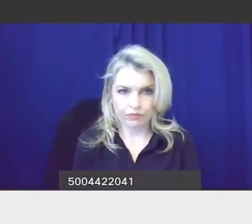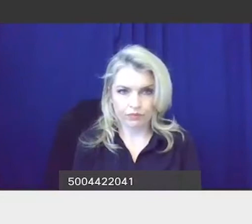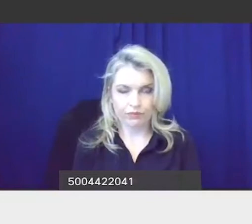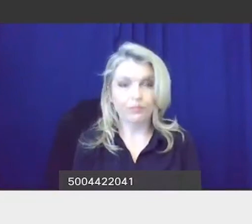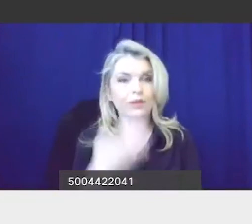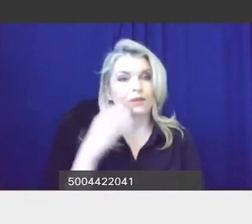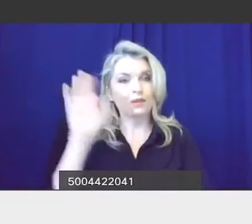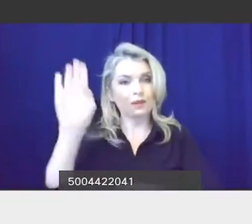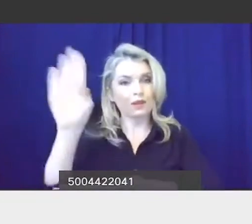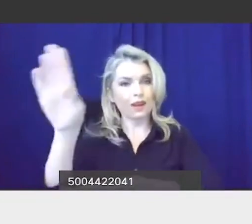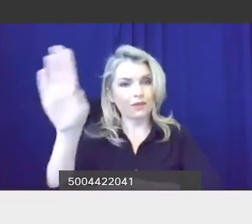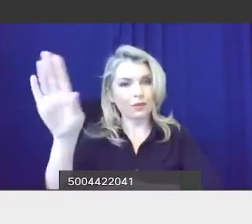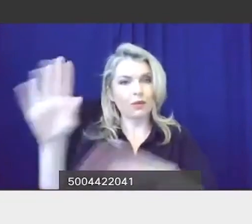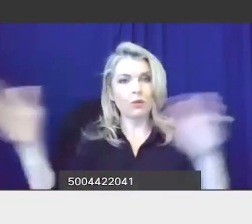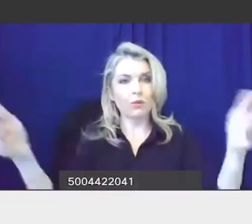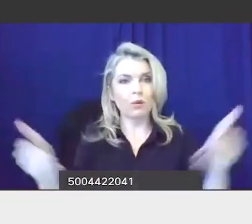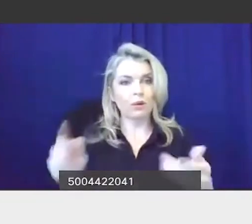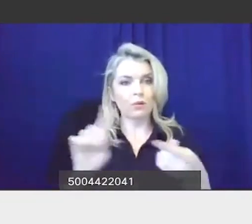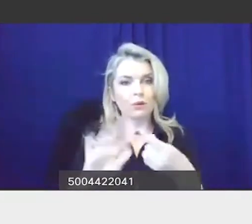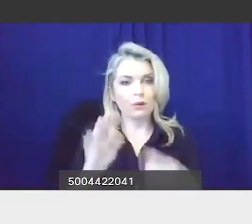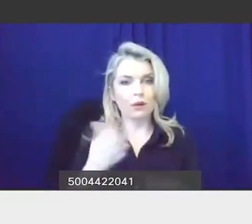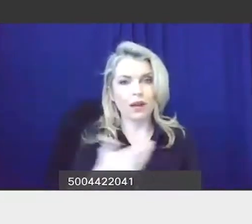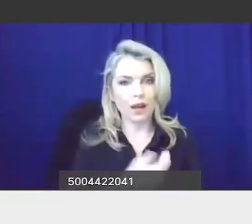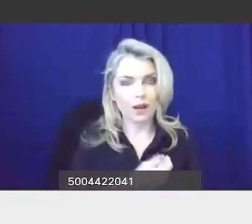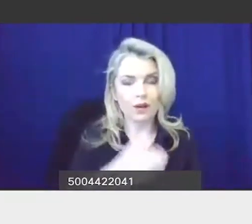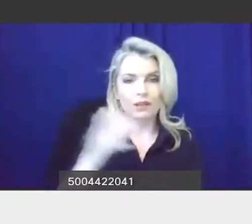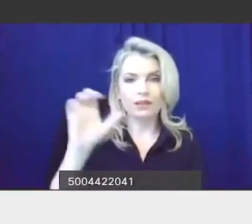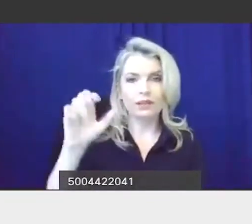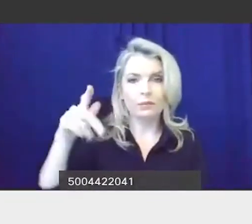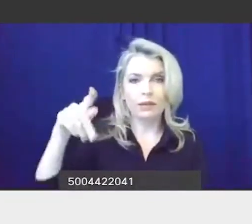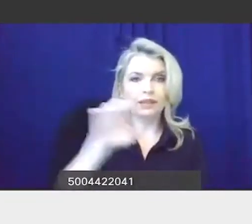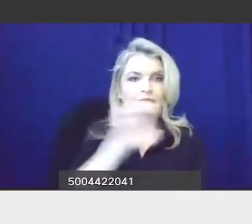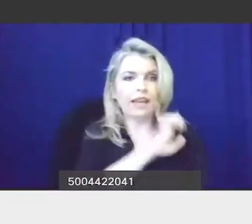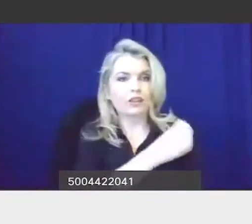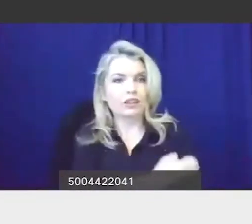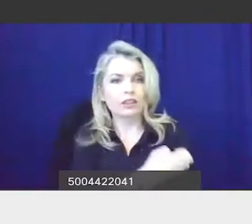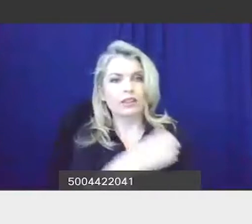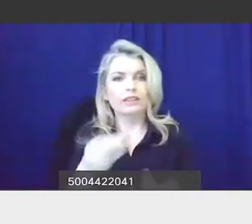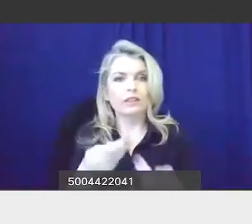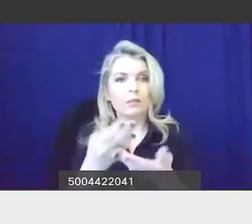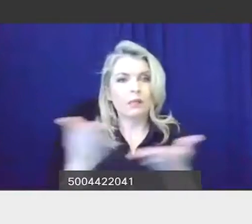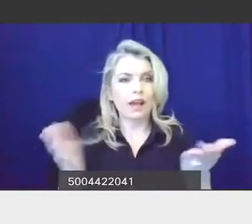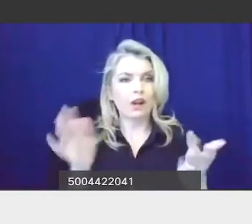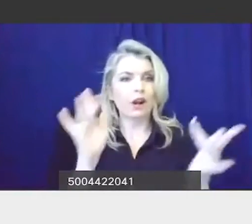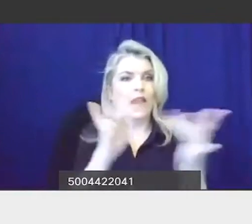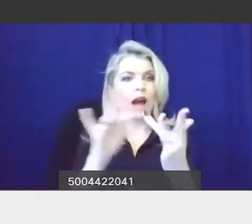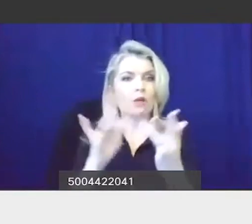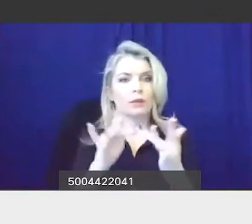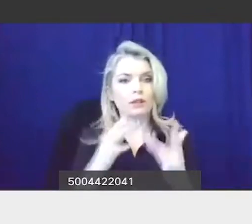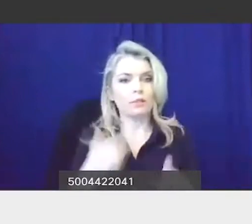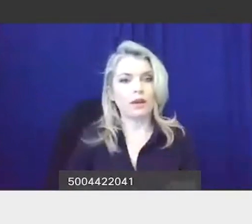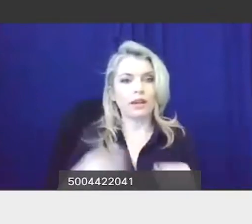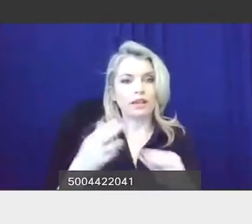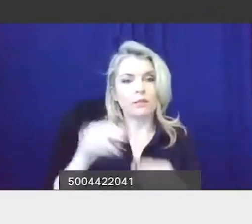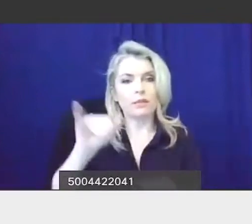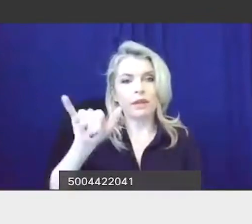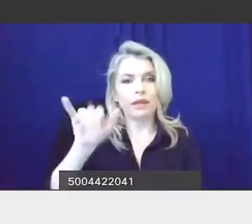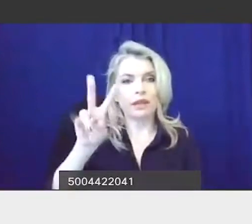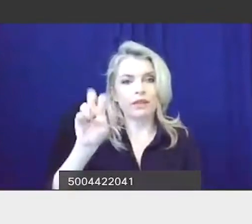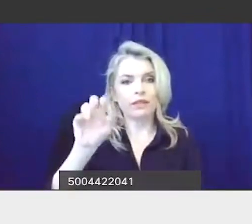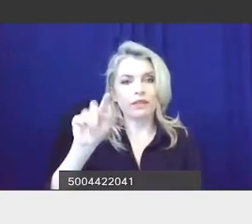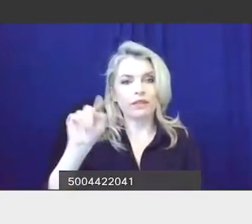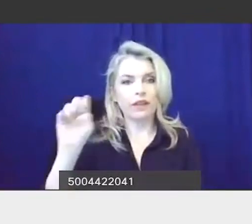Good afternoon and welcome to our April CPS Energy Supplier Outreach Facebook Live event. My name is Yvette Cardiel Perez and I